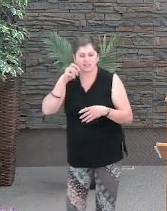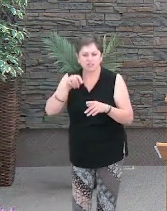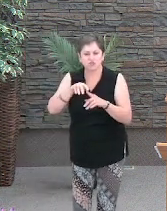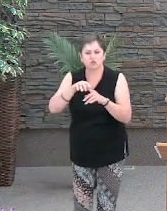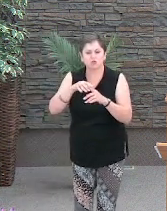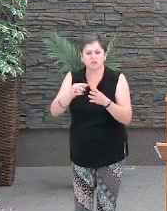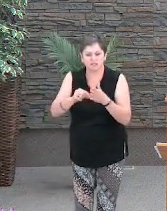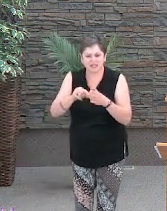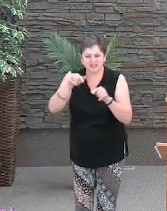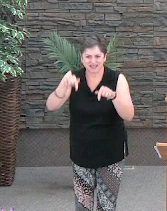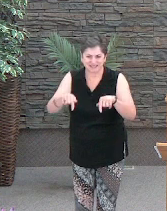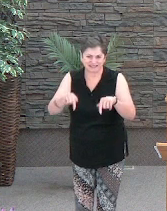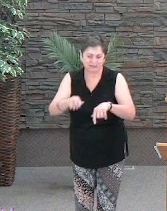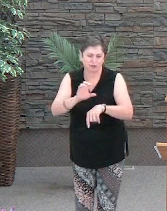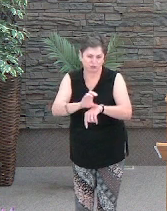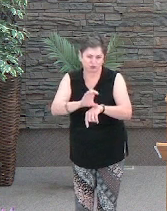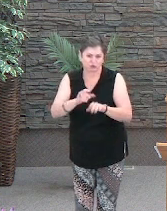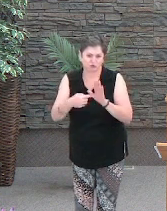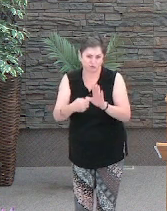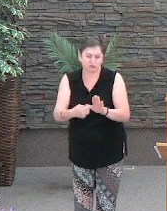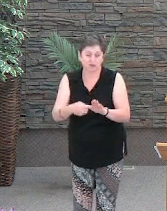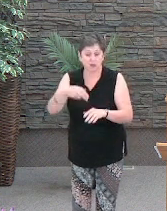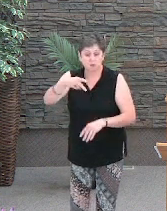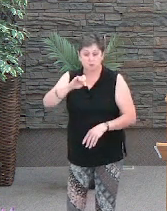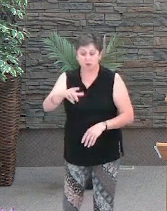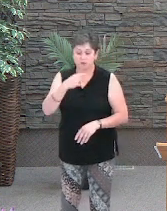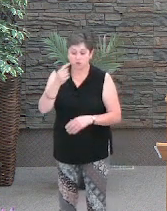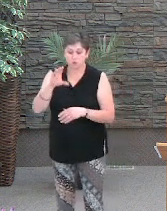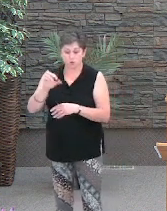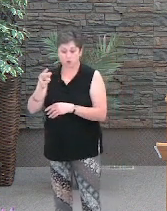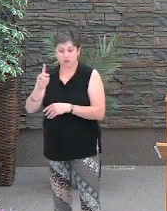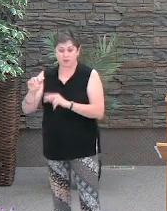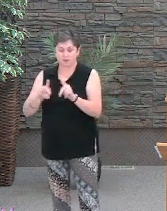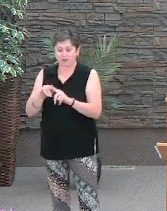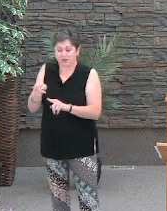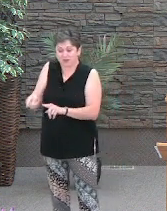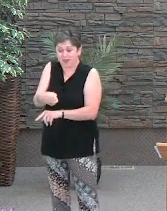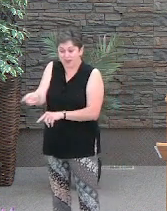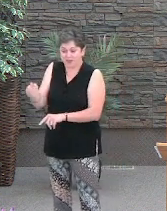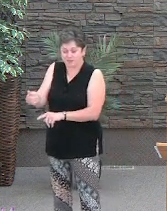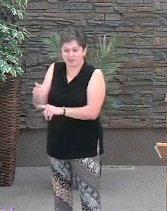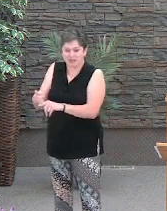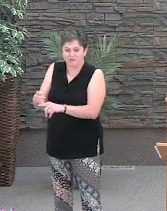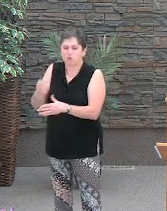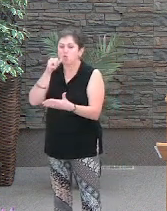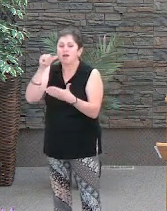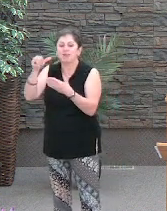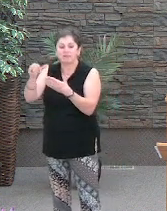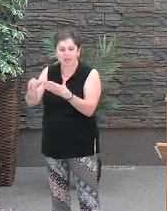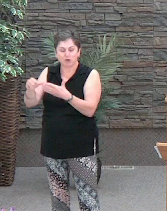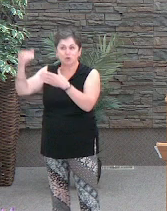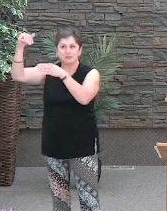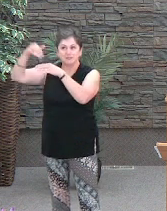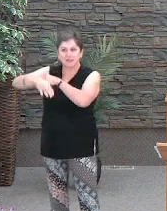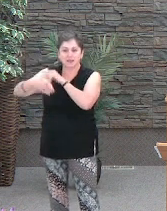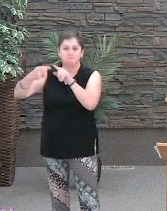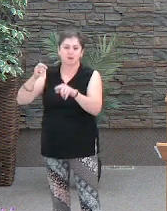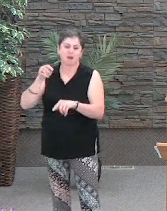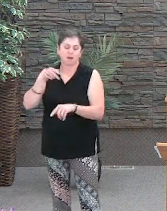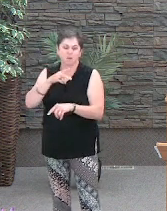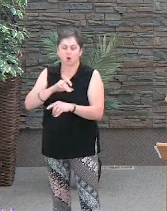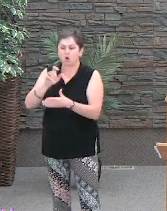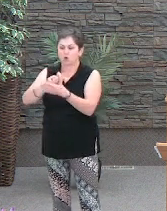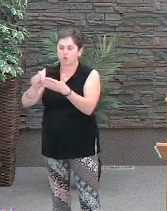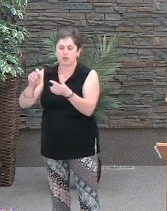that is this church. Paul told the Corinthians that they themselves were a letter sent by him,